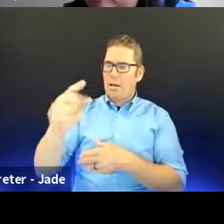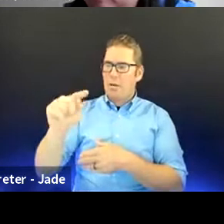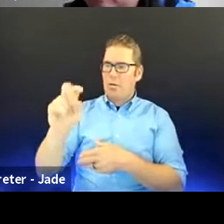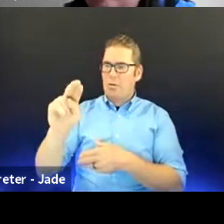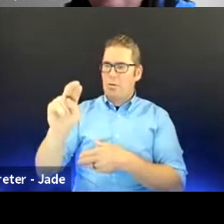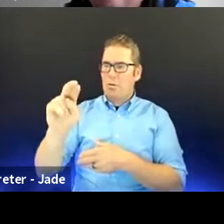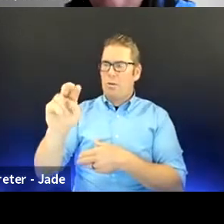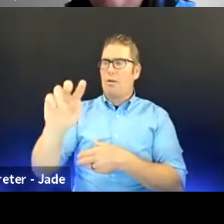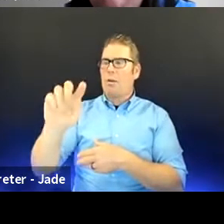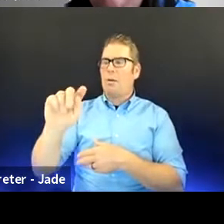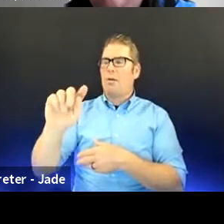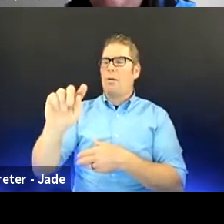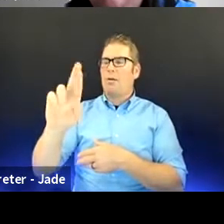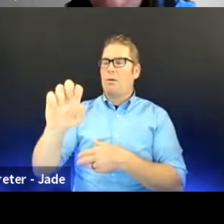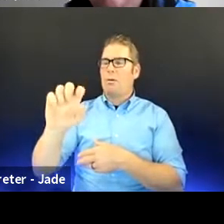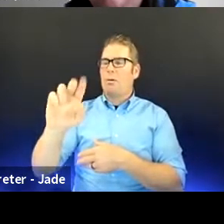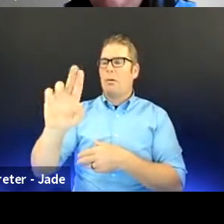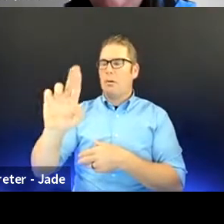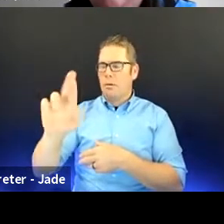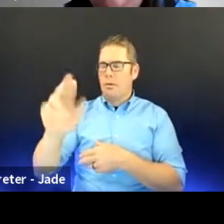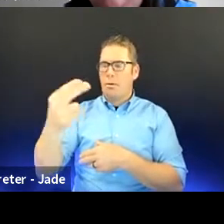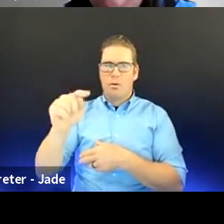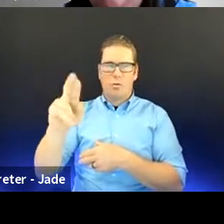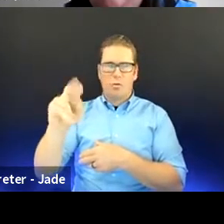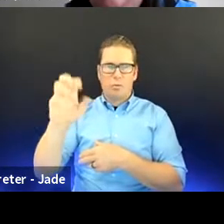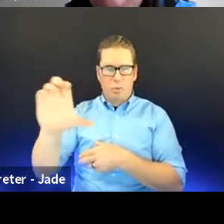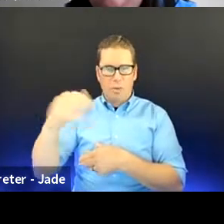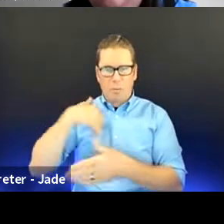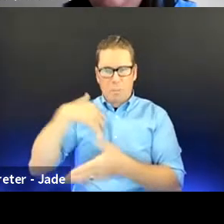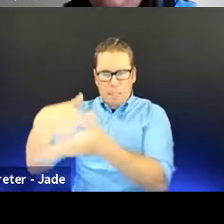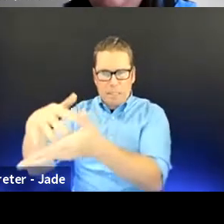studied elements of political persuasion and political rhetoric.